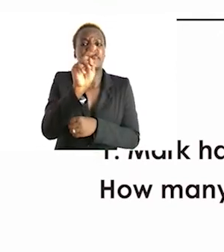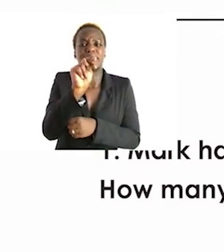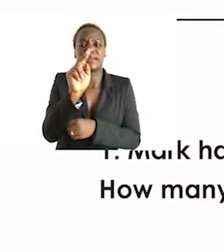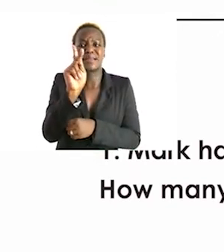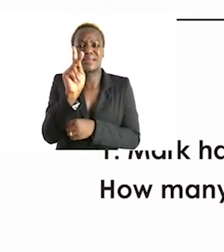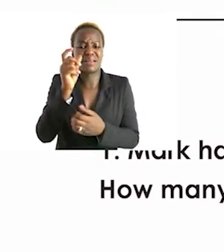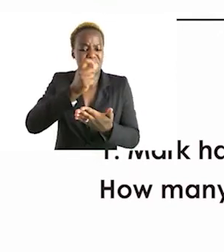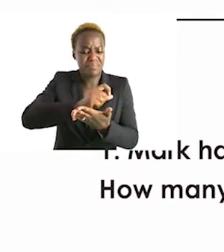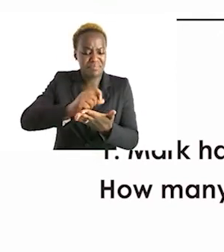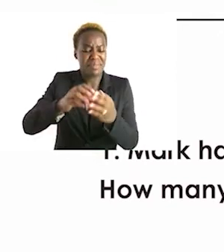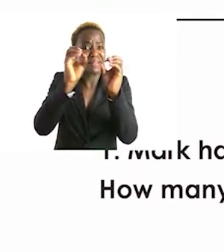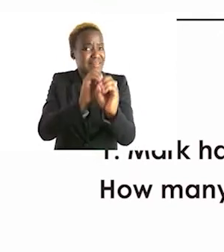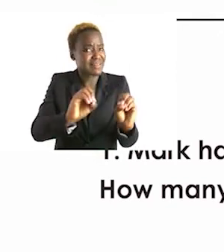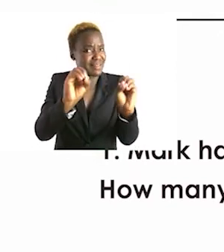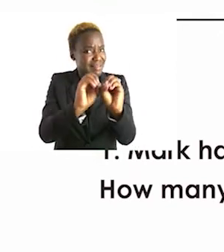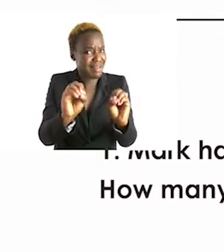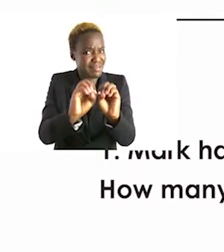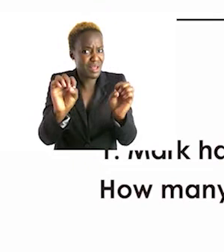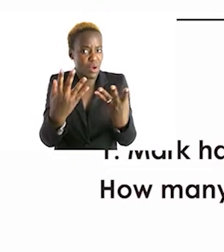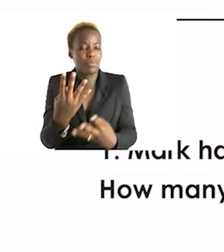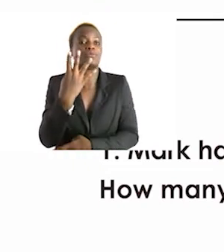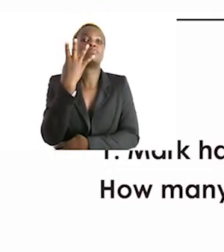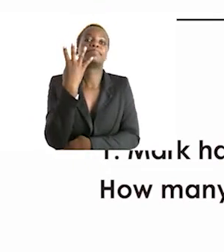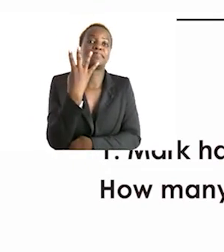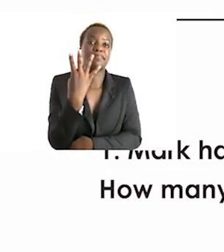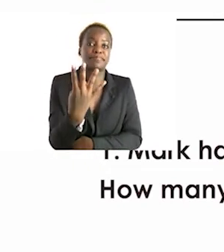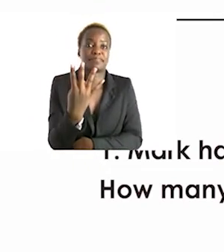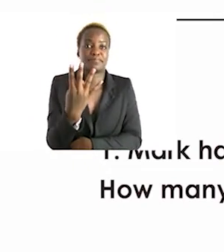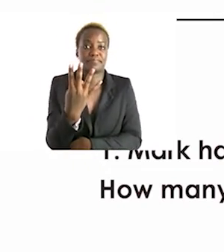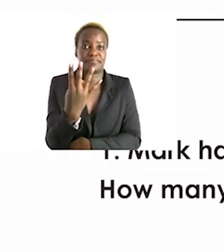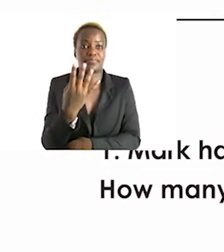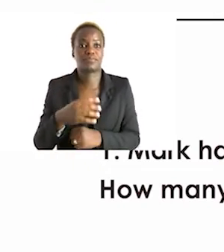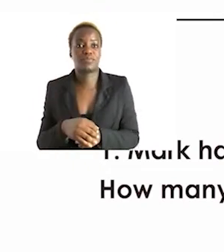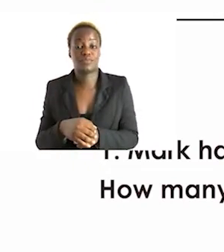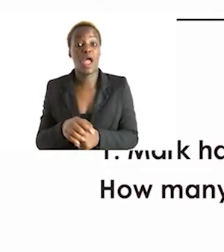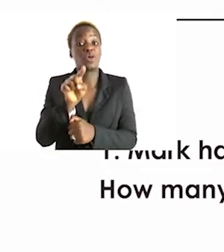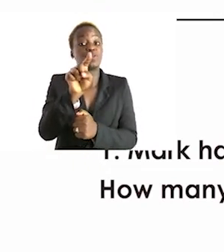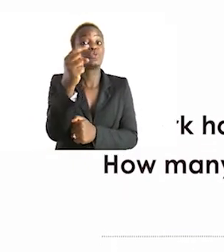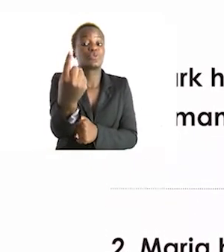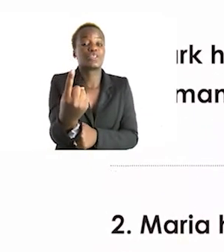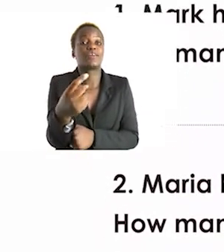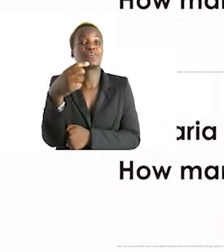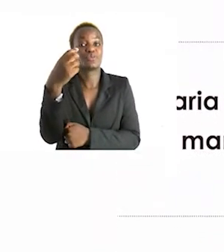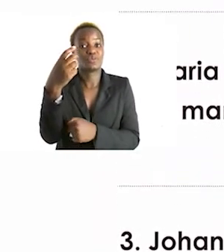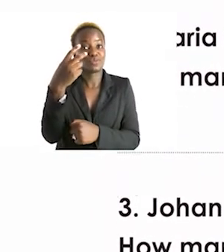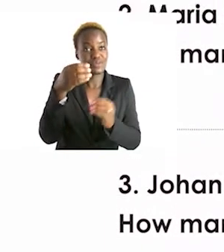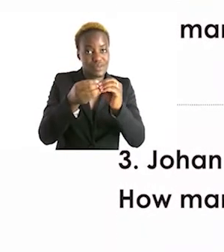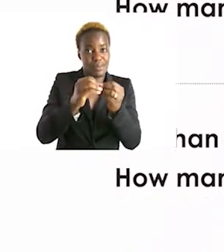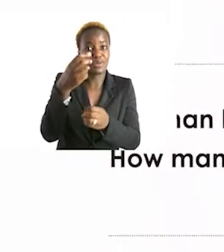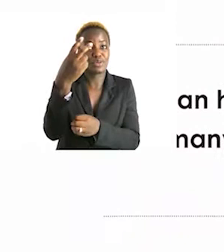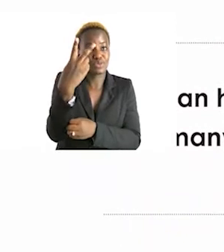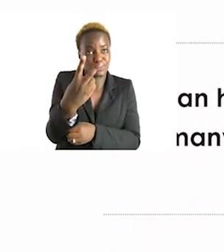4 pens. All right. Now I would like for you to do number 2, 3, and 4